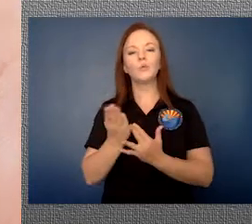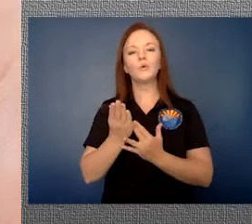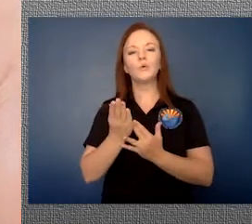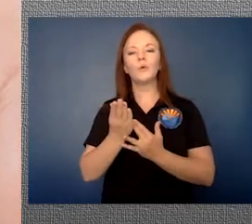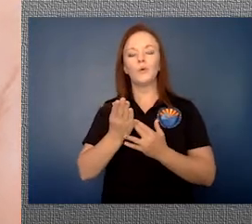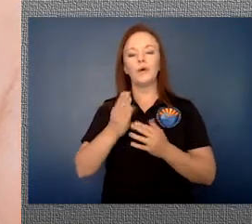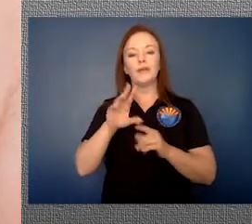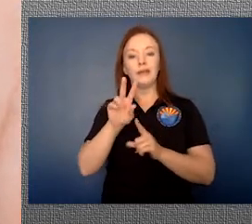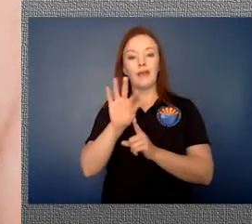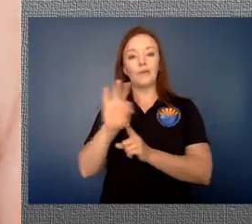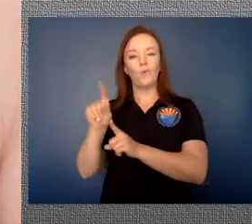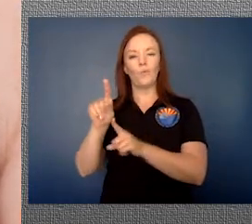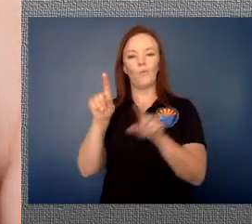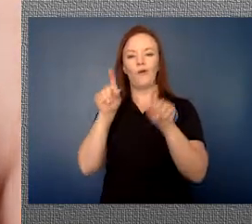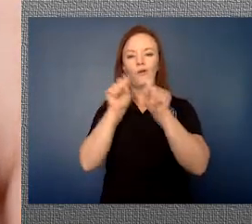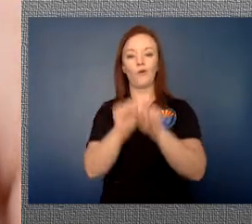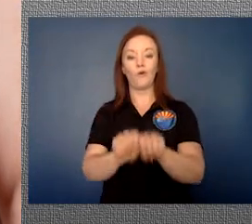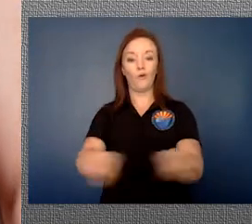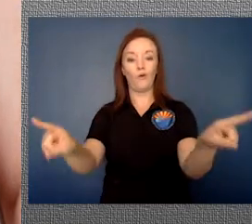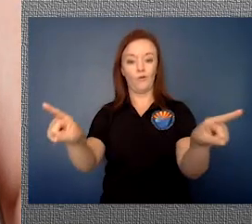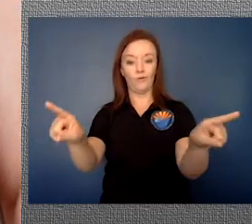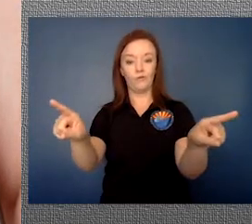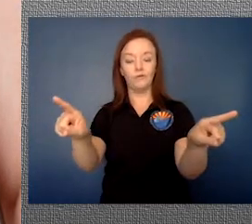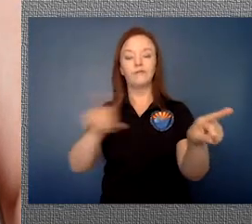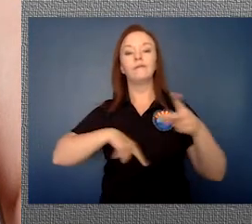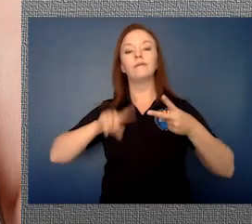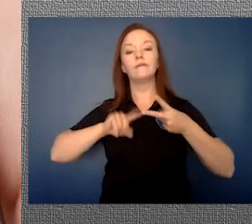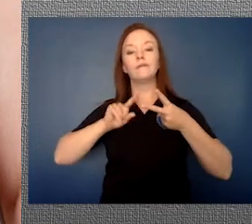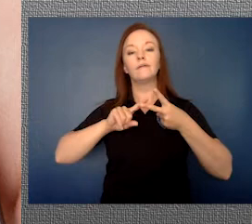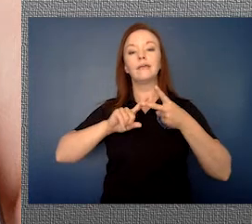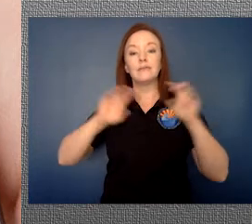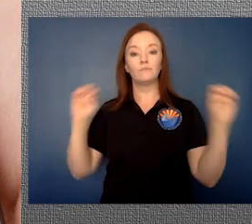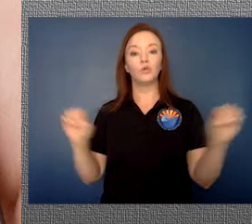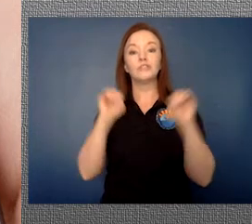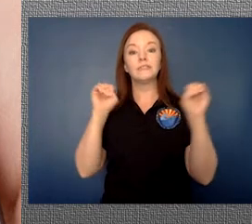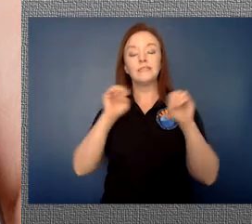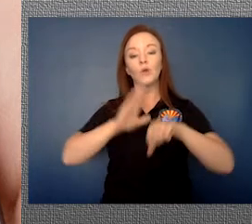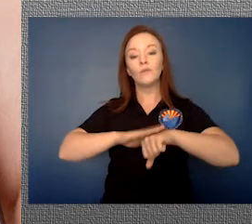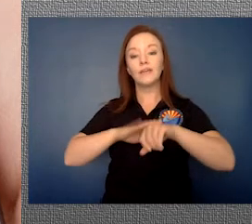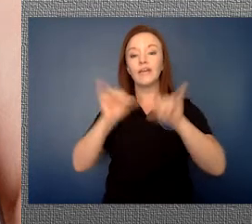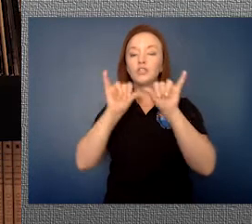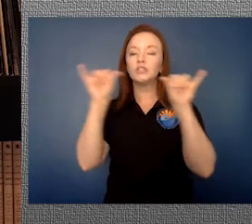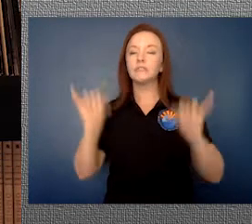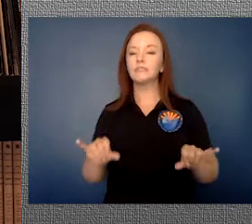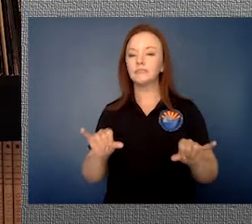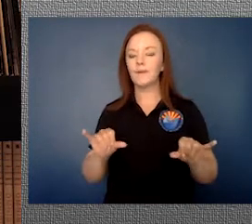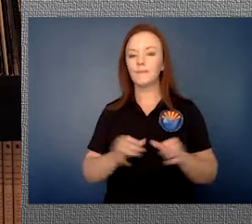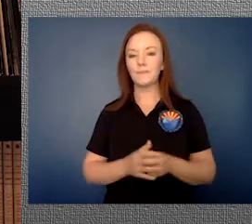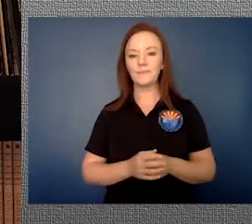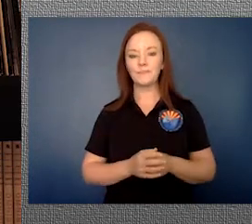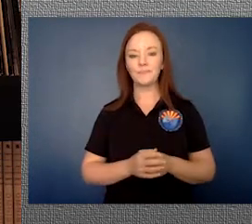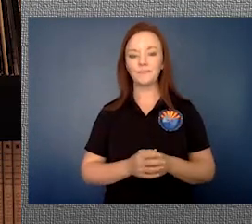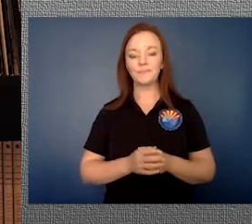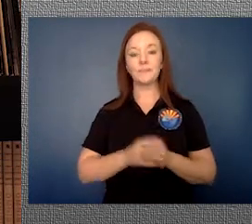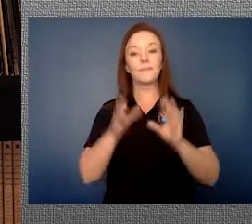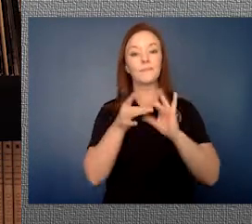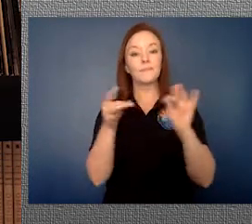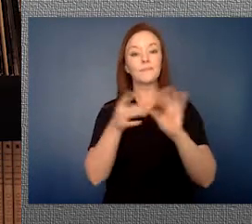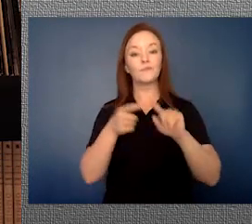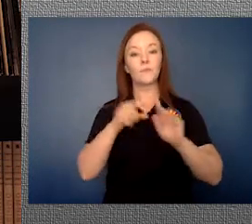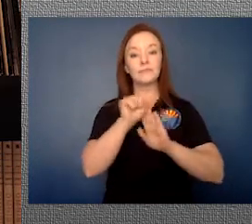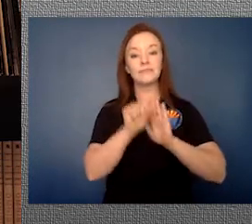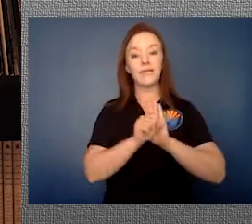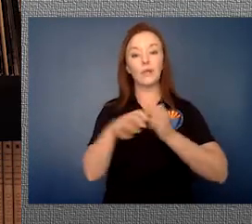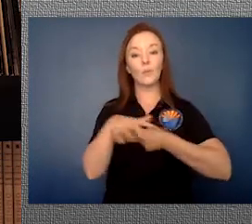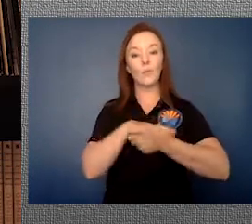911, wireless emergency alerts, or community emergency notification systems. The message from state and local officials may